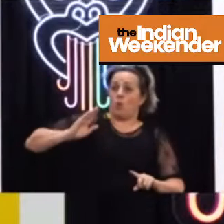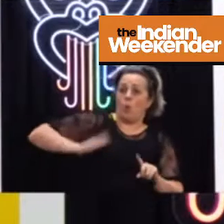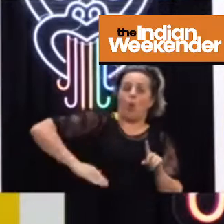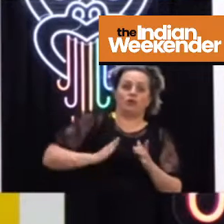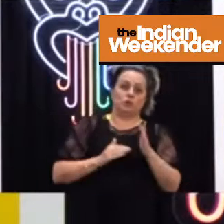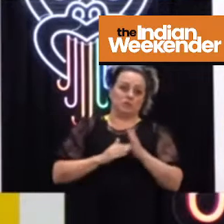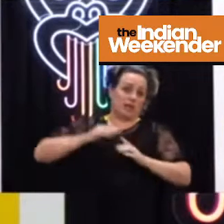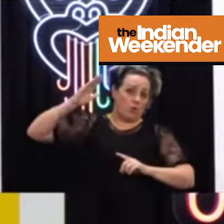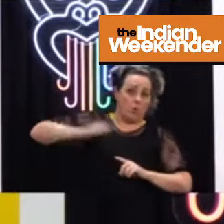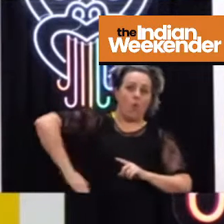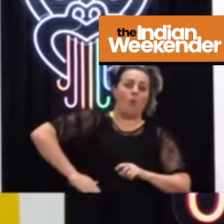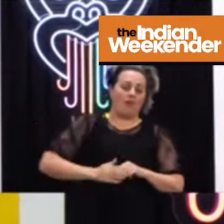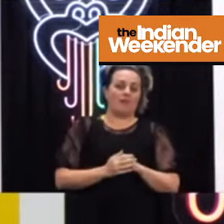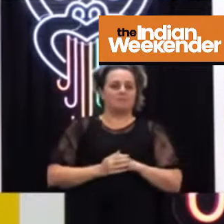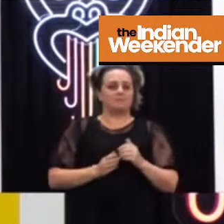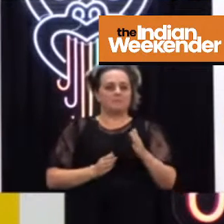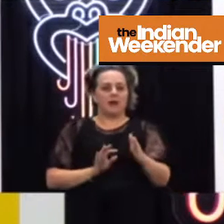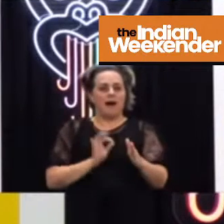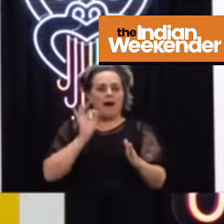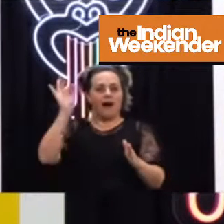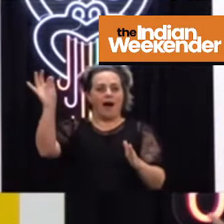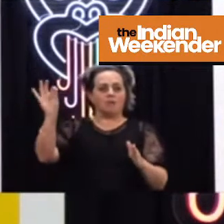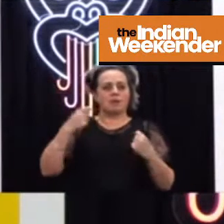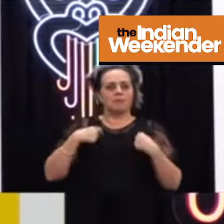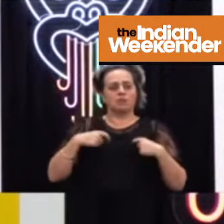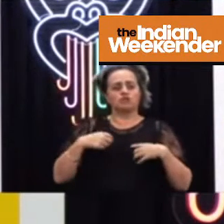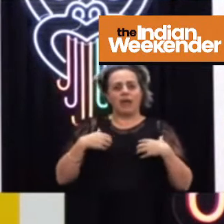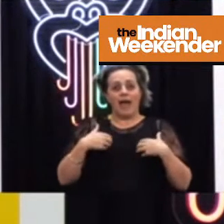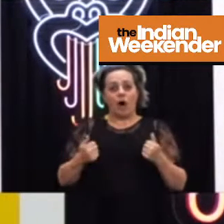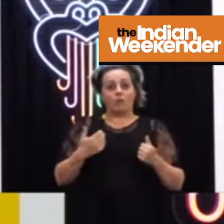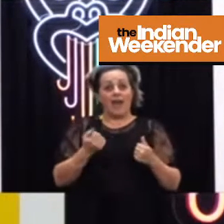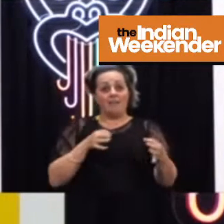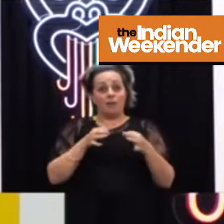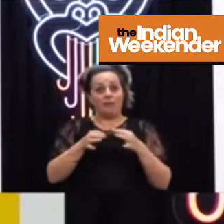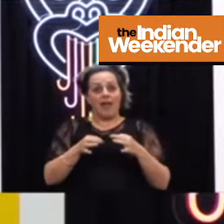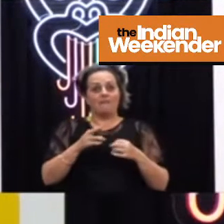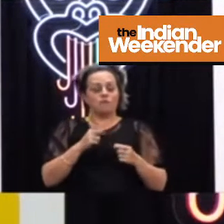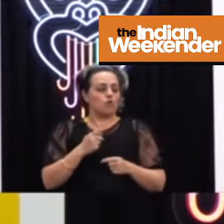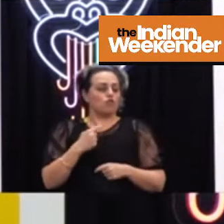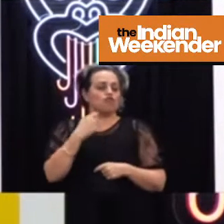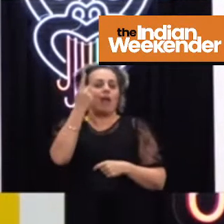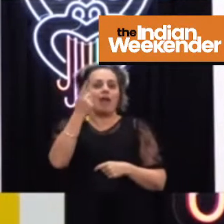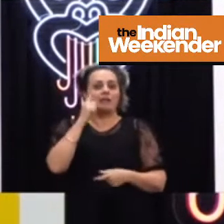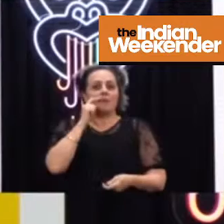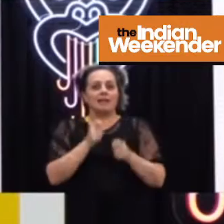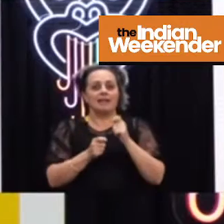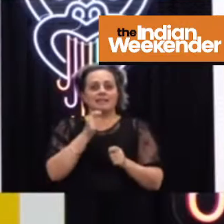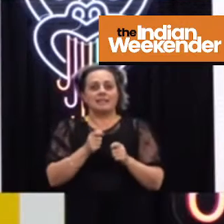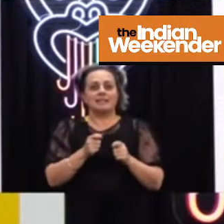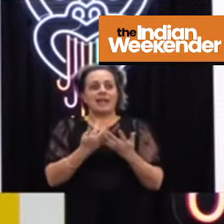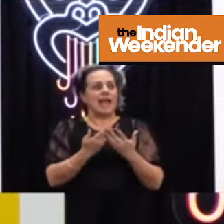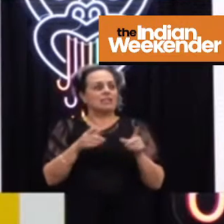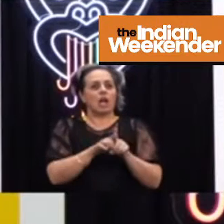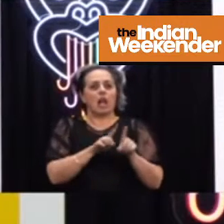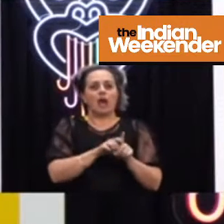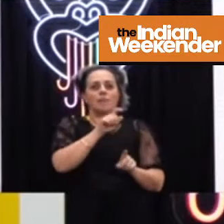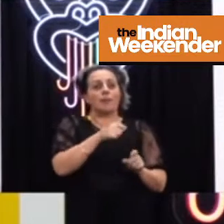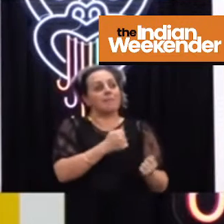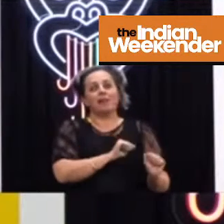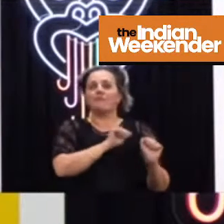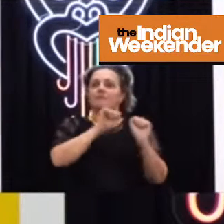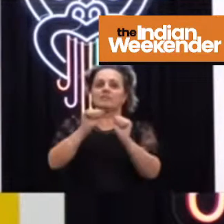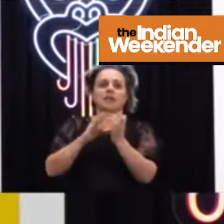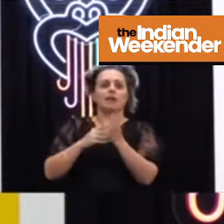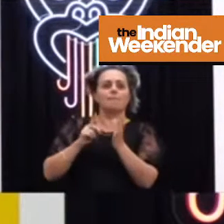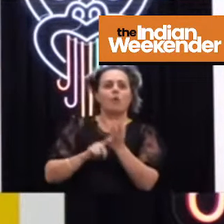Zealand. Why doesn't the Health Ministry have any plans to randomly test shoppers at places like supermarkets and the known